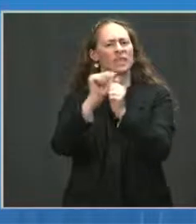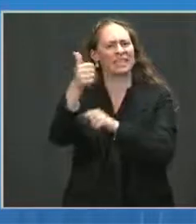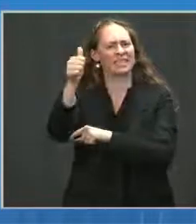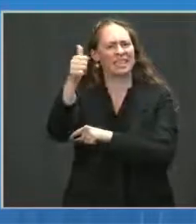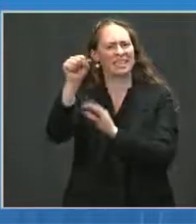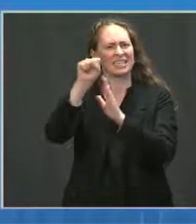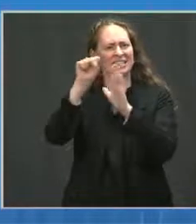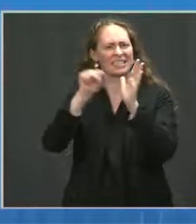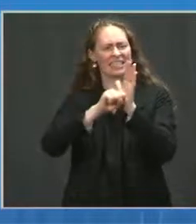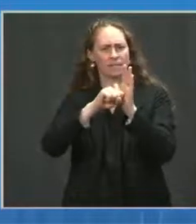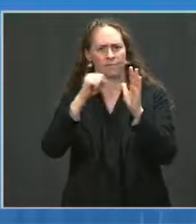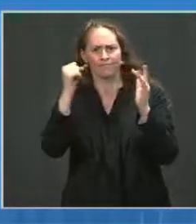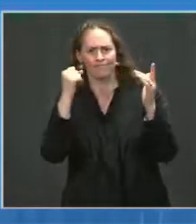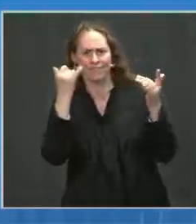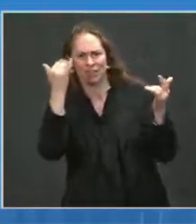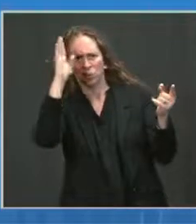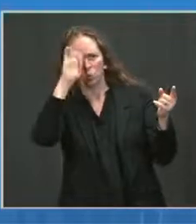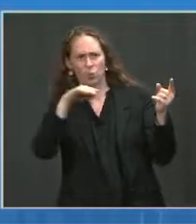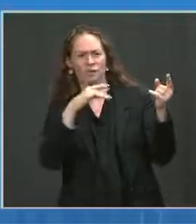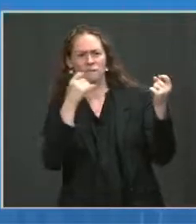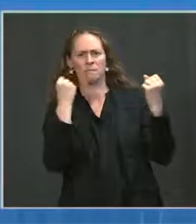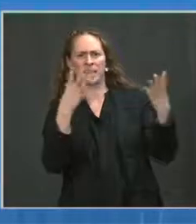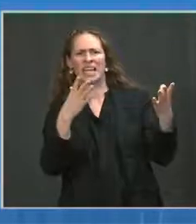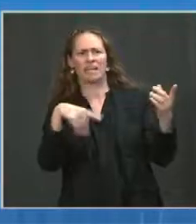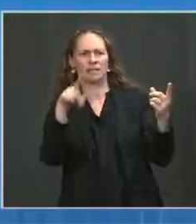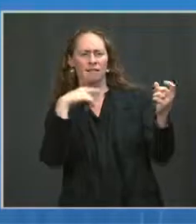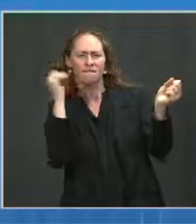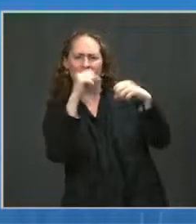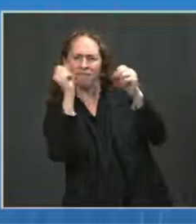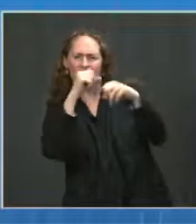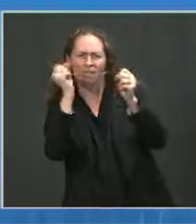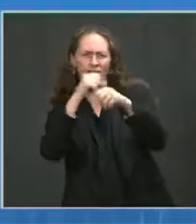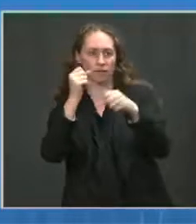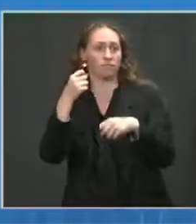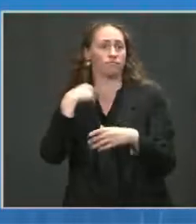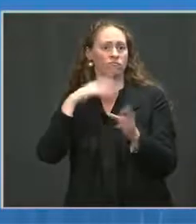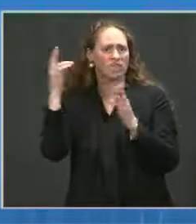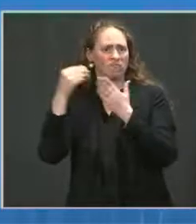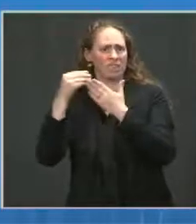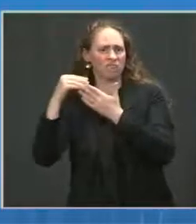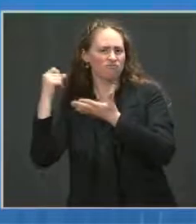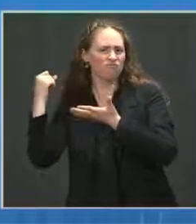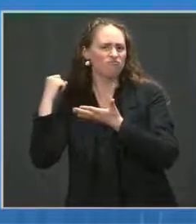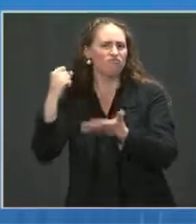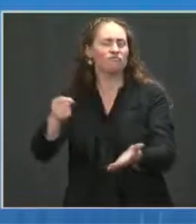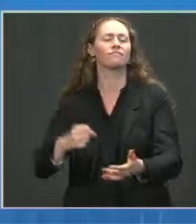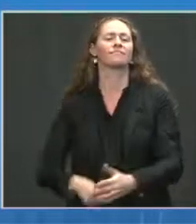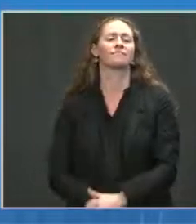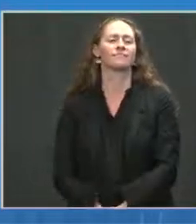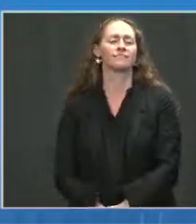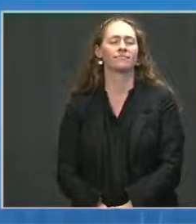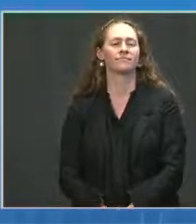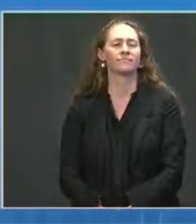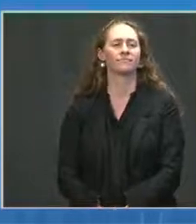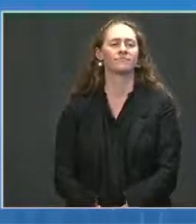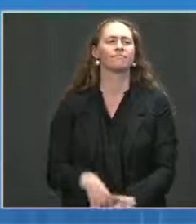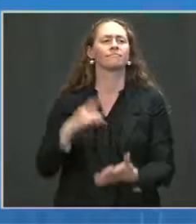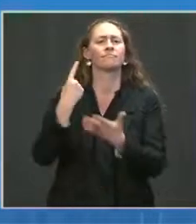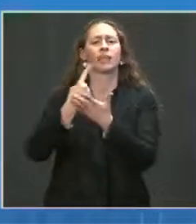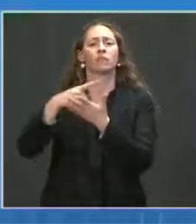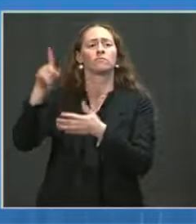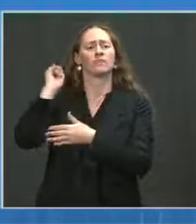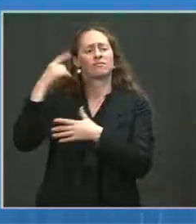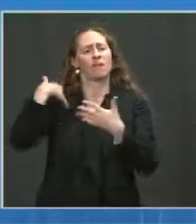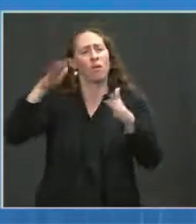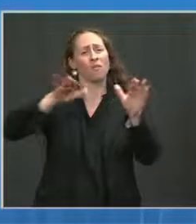cases with federal assistance and support. Last week, we reiterated to all governors that we stand ready to help them